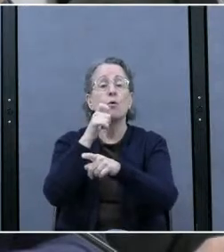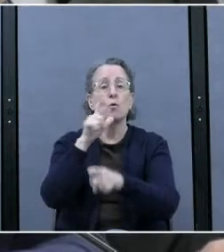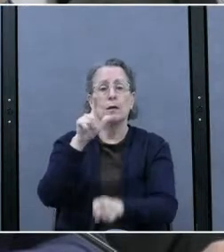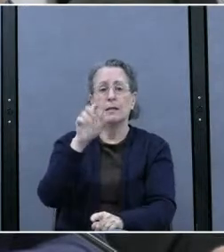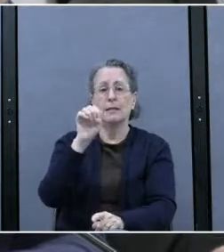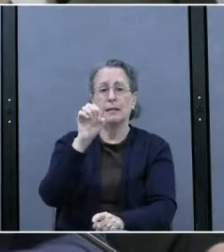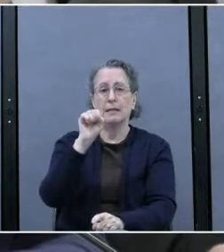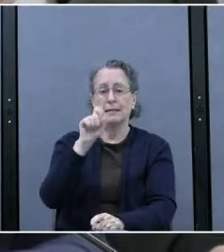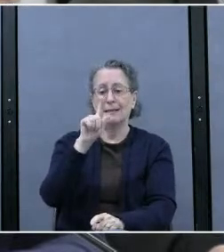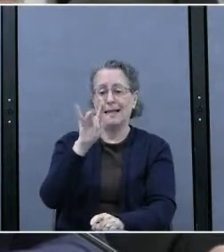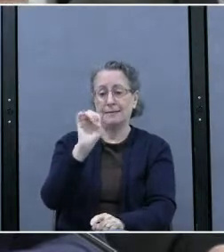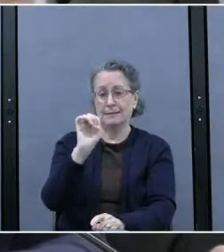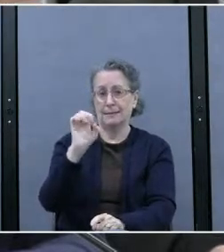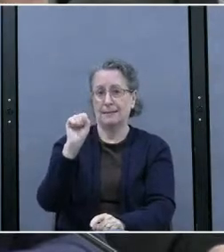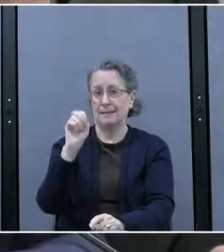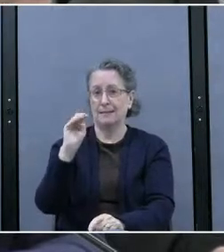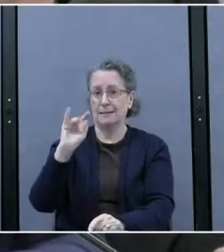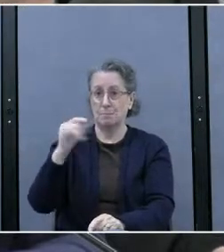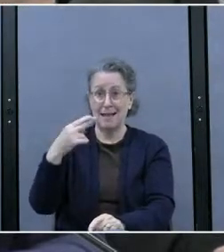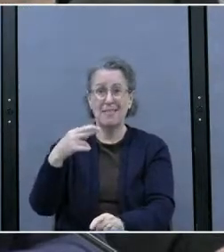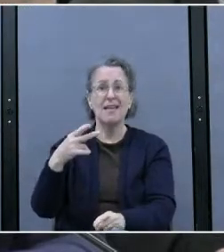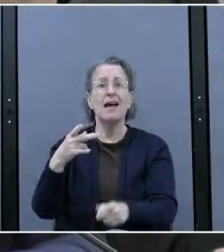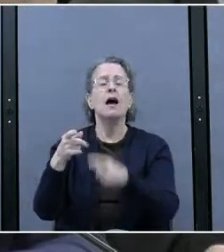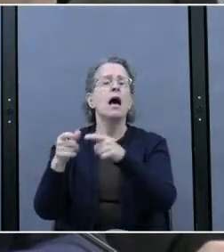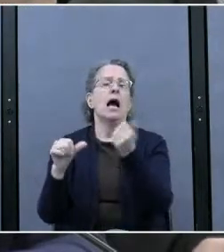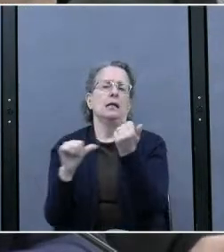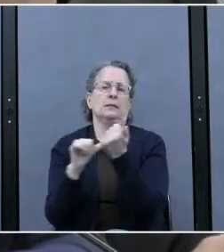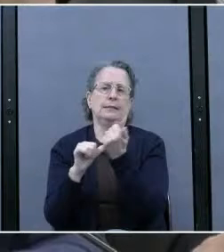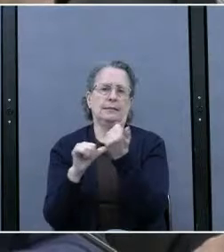assistant treasurer. Questions about that?